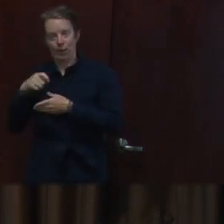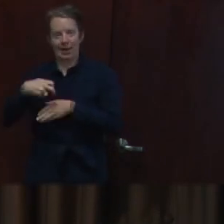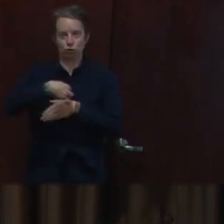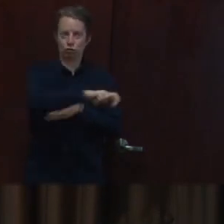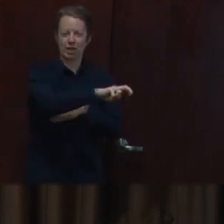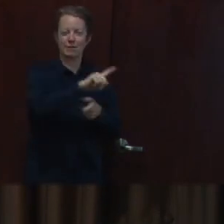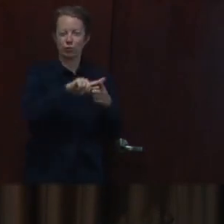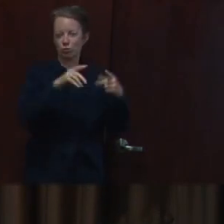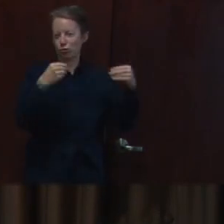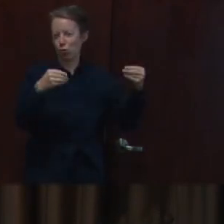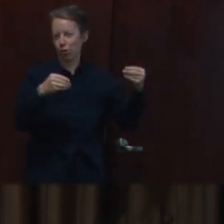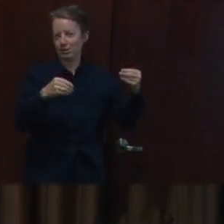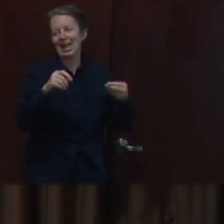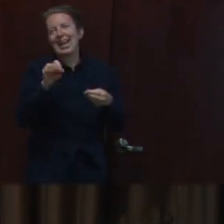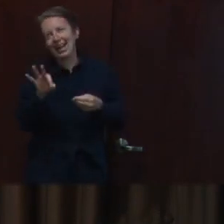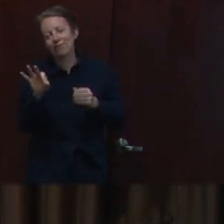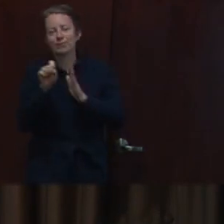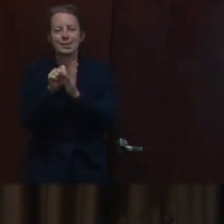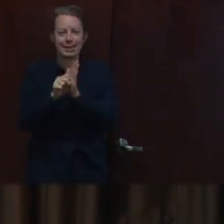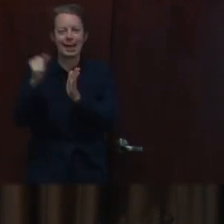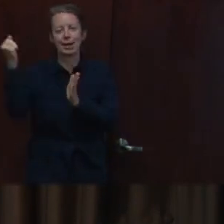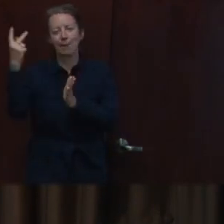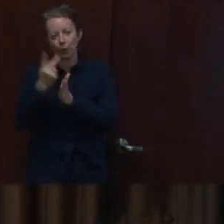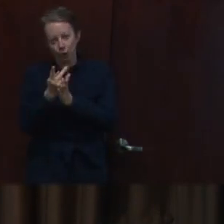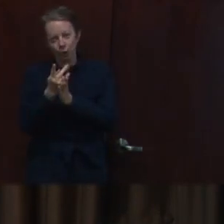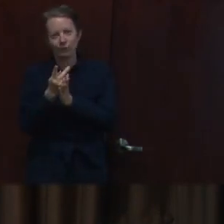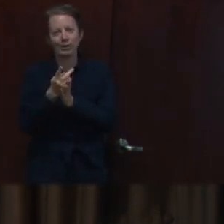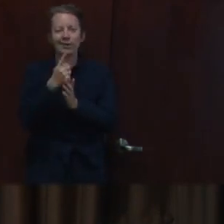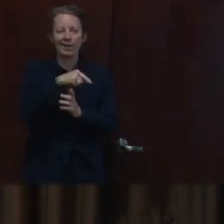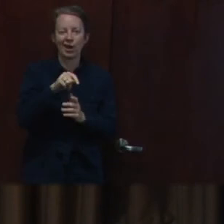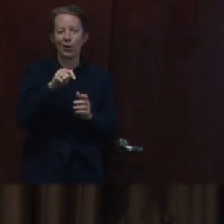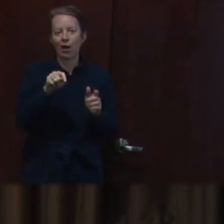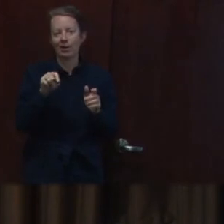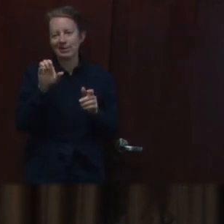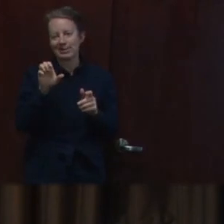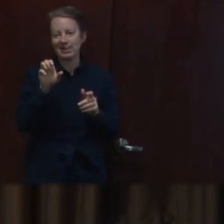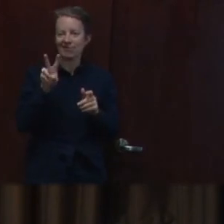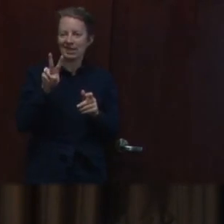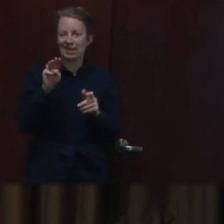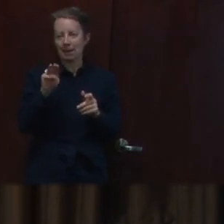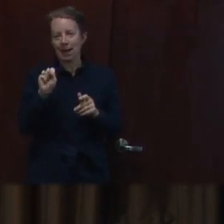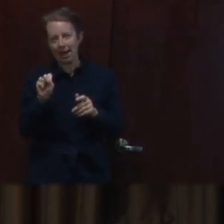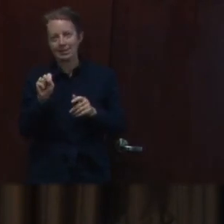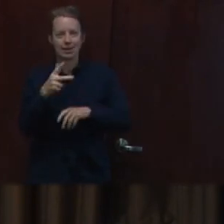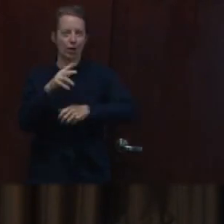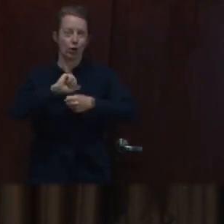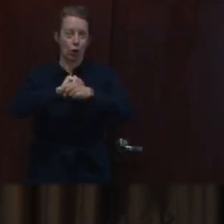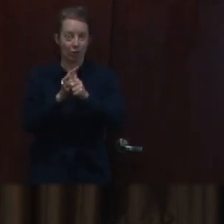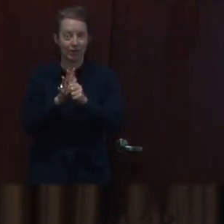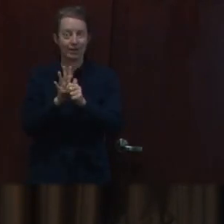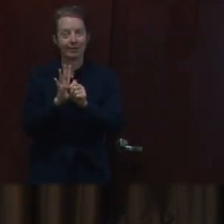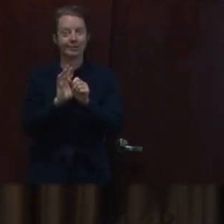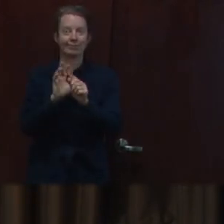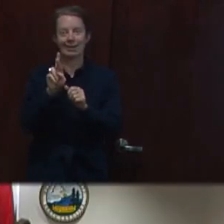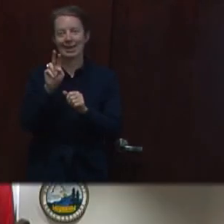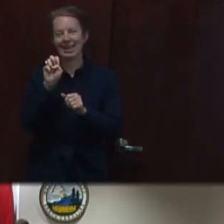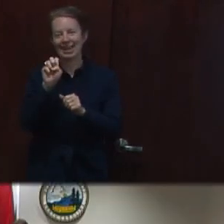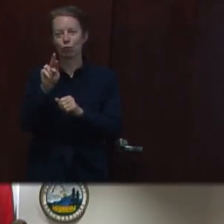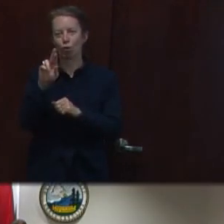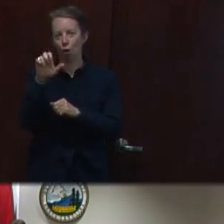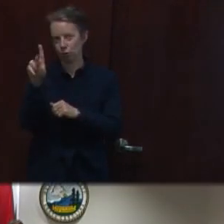approved through the state as a CVMS COVID enrolled provider. I have another question.